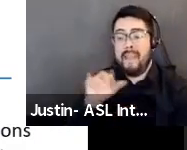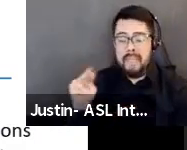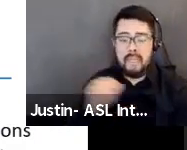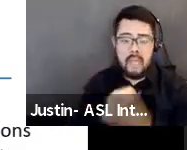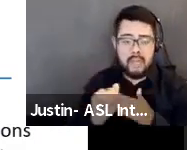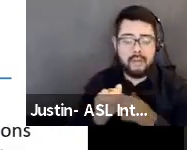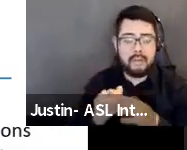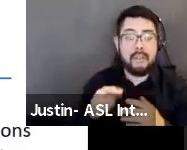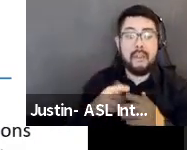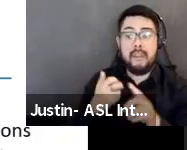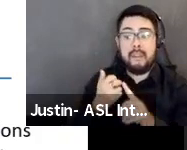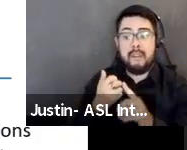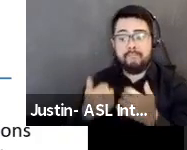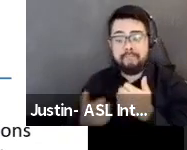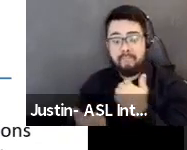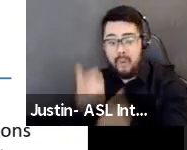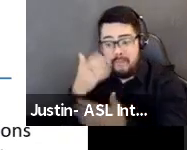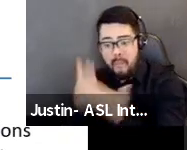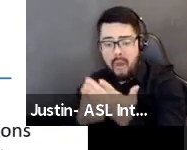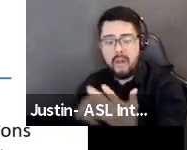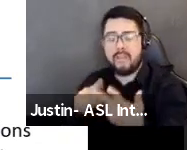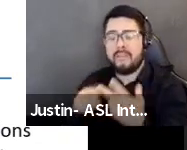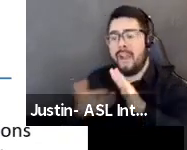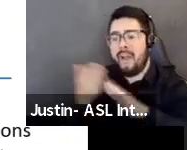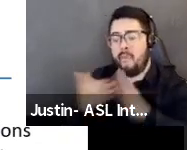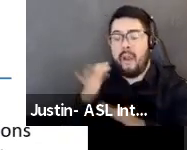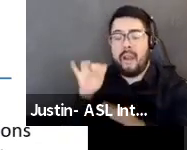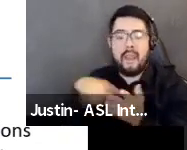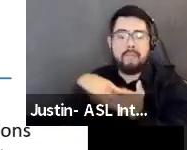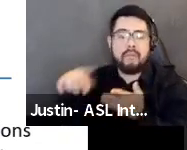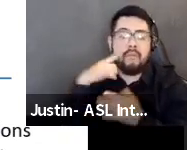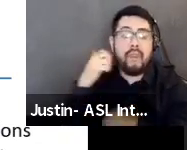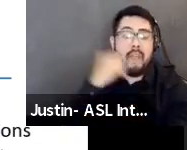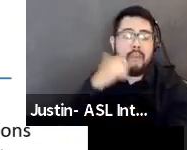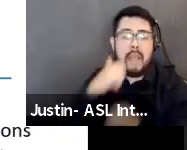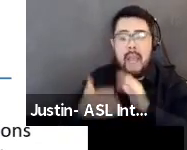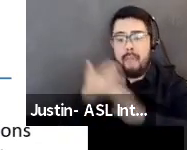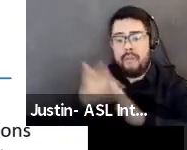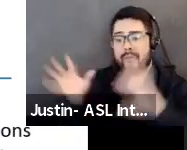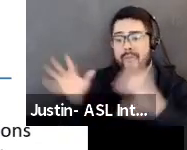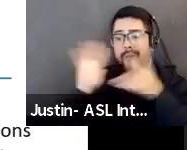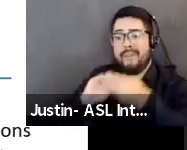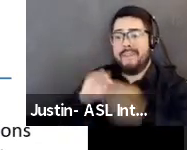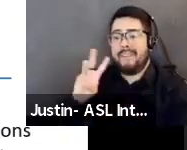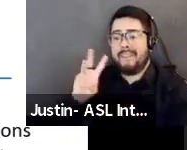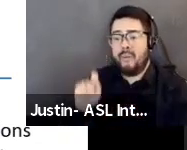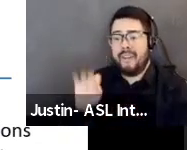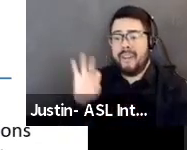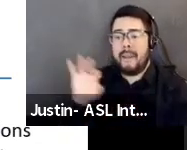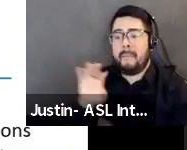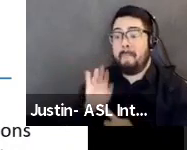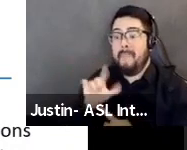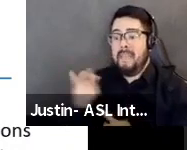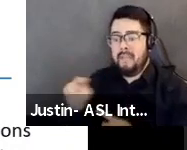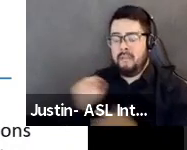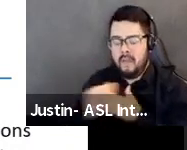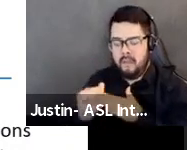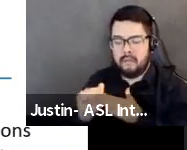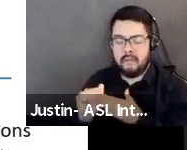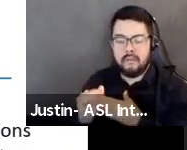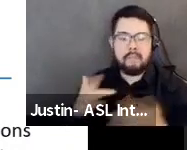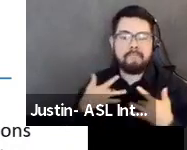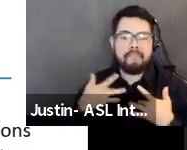budget is the operating budget which pays for day-to-day operations this totals 6.9 billion dollars this is primarily